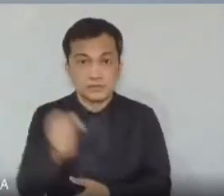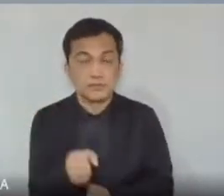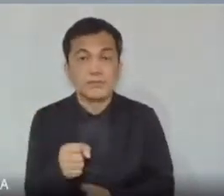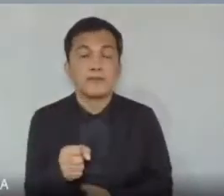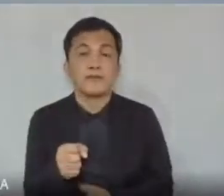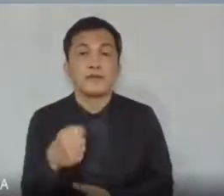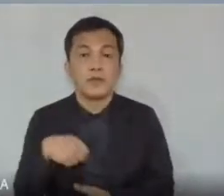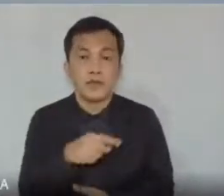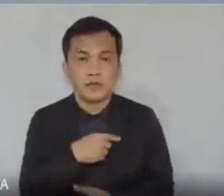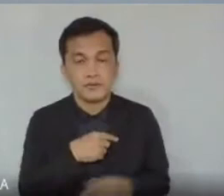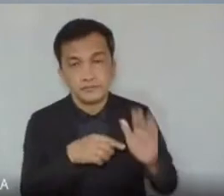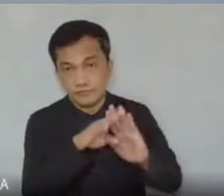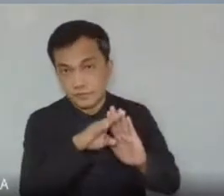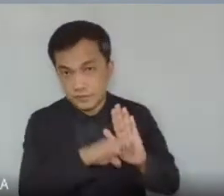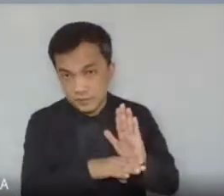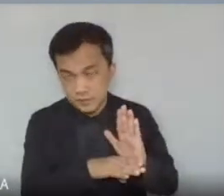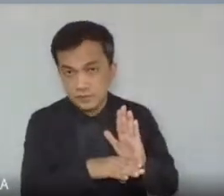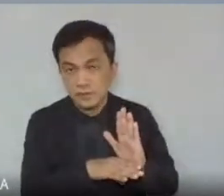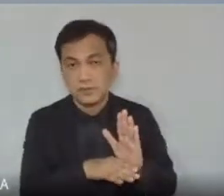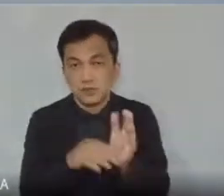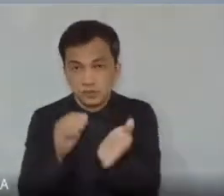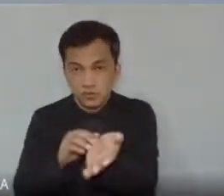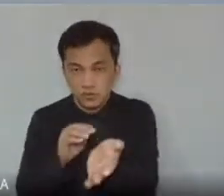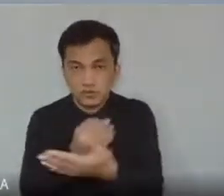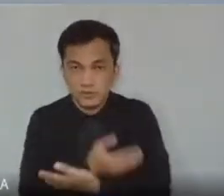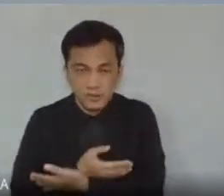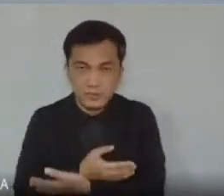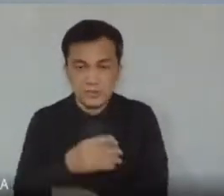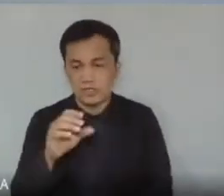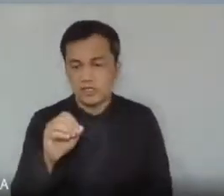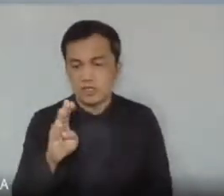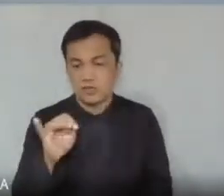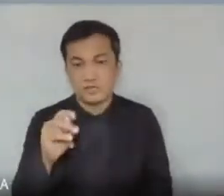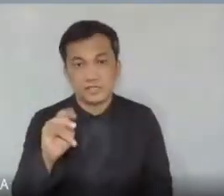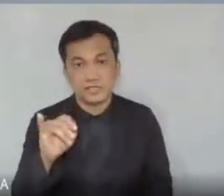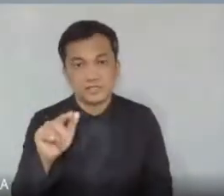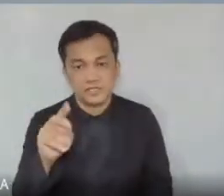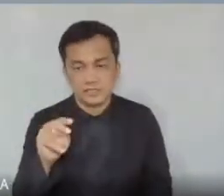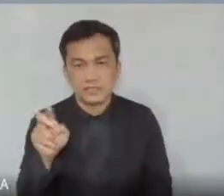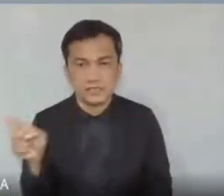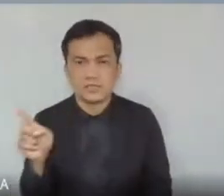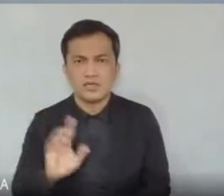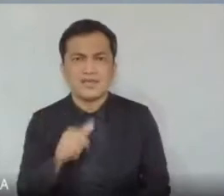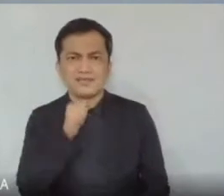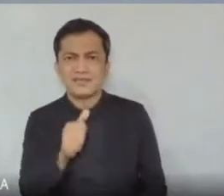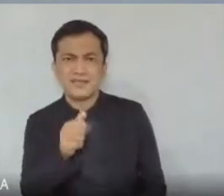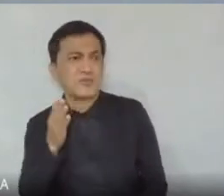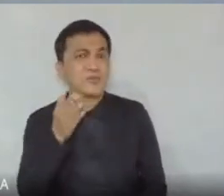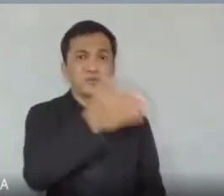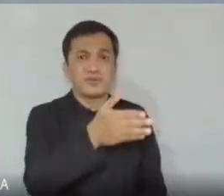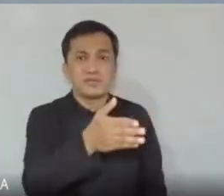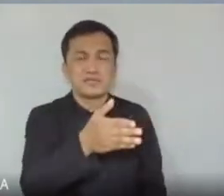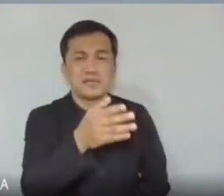in Lucena City. That would take them around 4 or 5 hours of travel, especially for the consultation of our